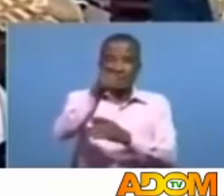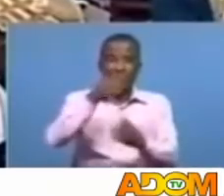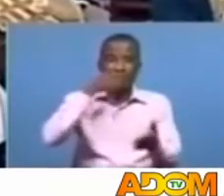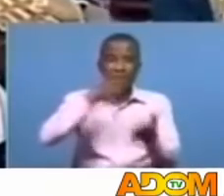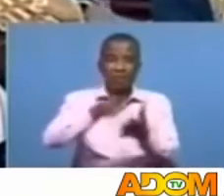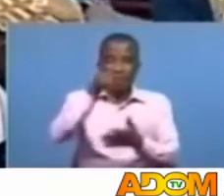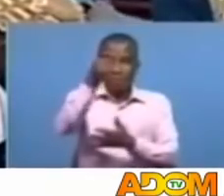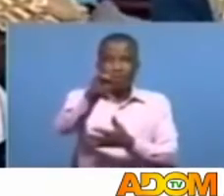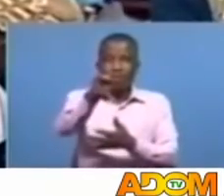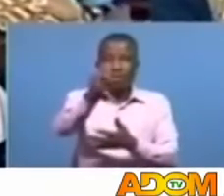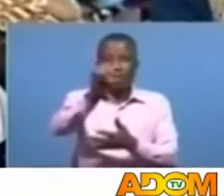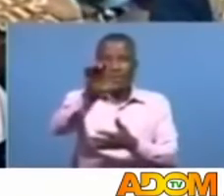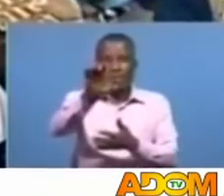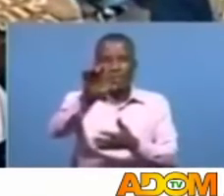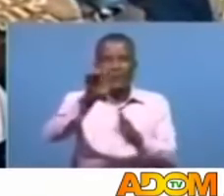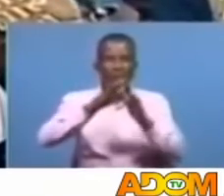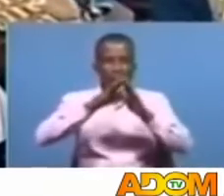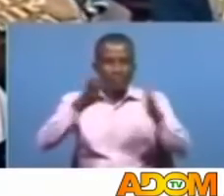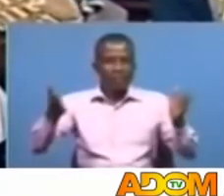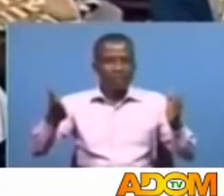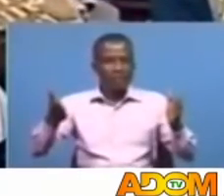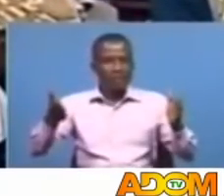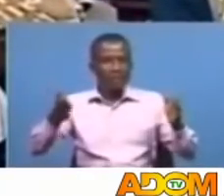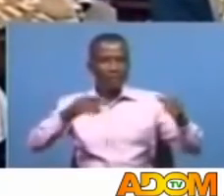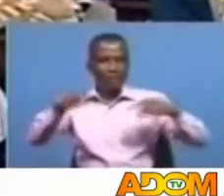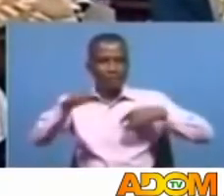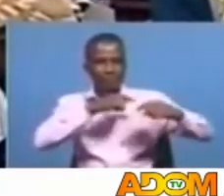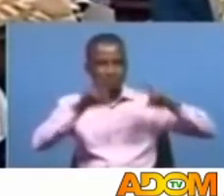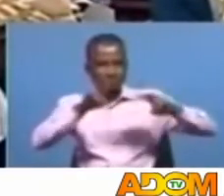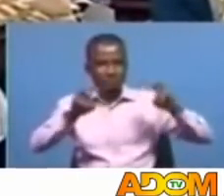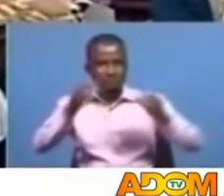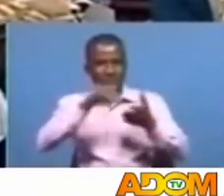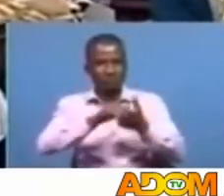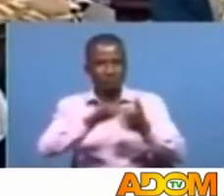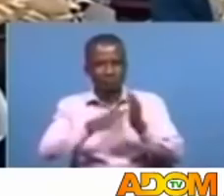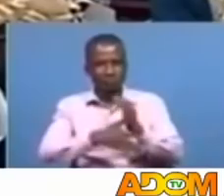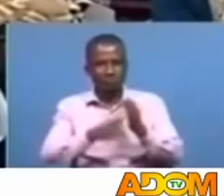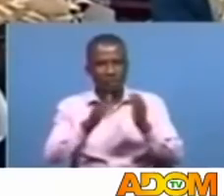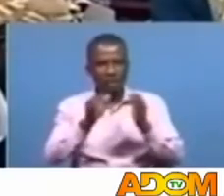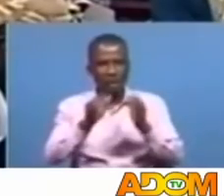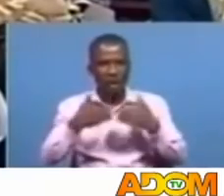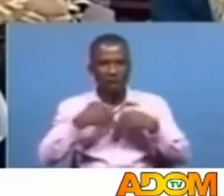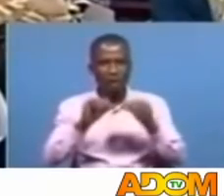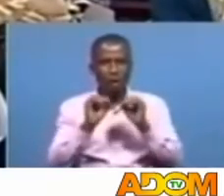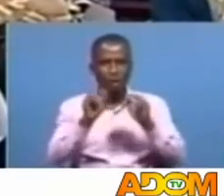reopening of our case, apart from that, there is also the opportunity